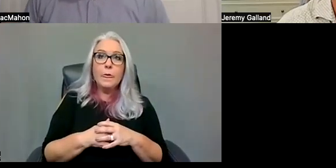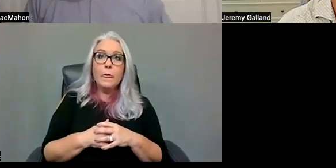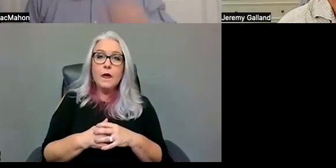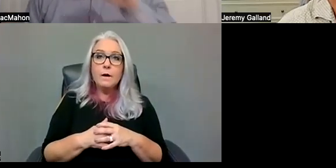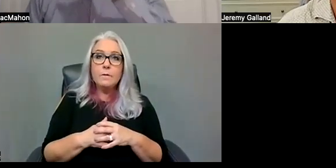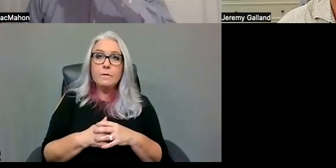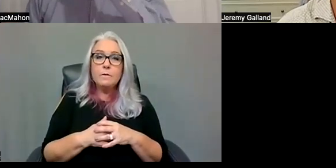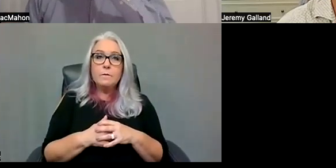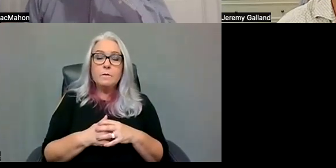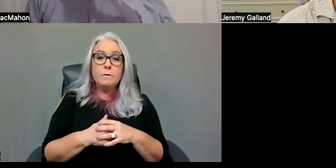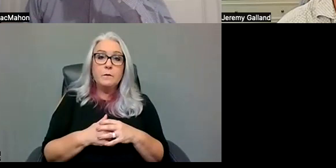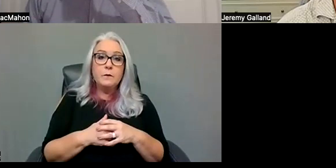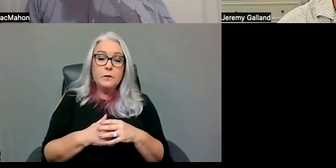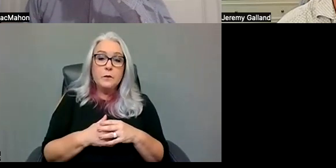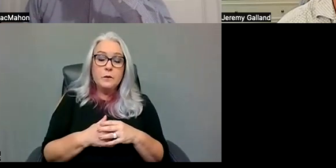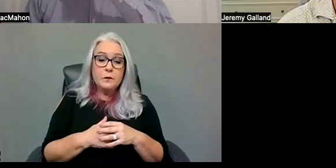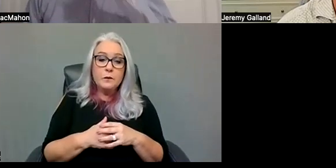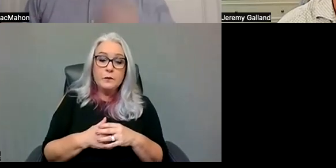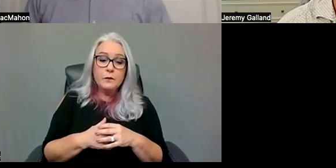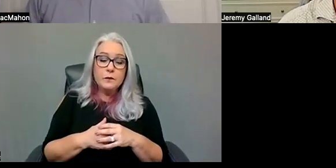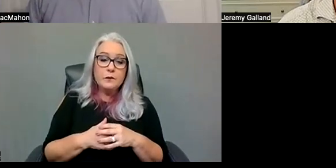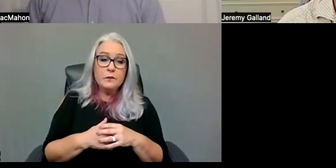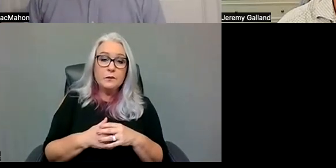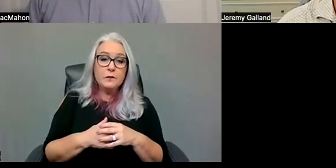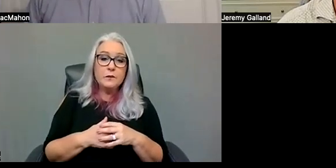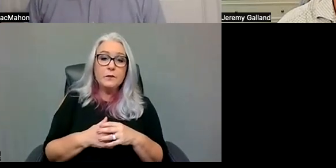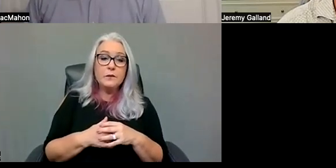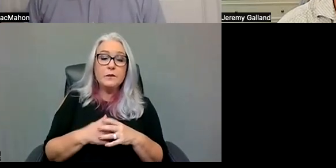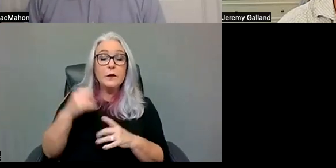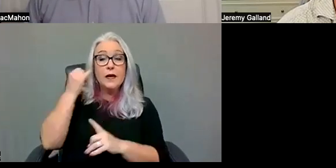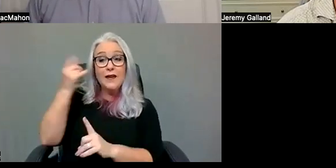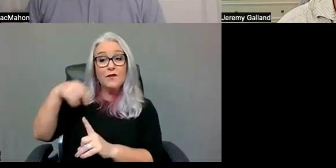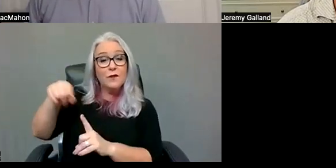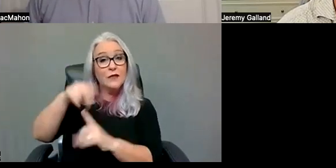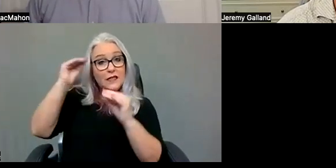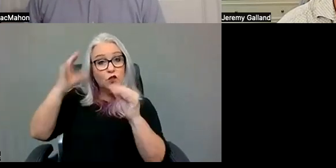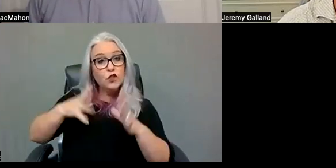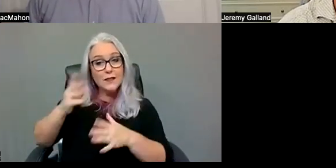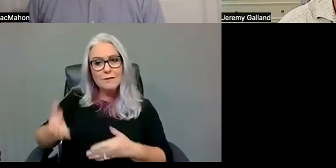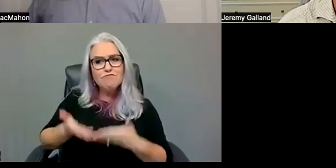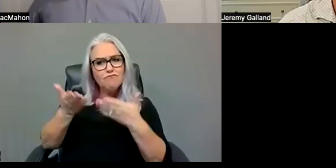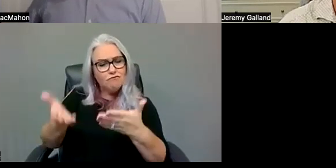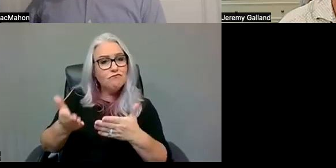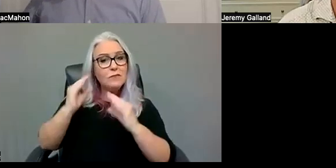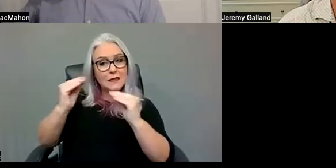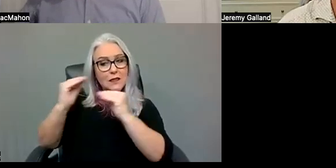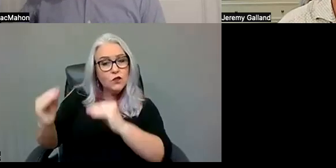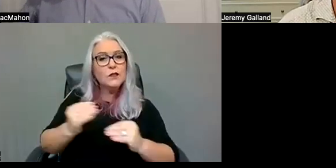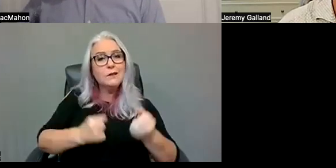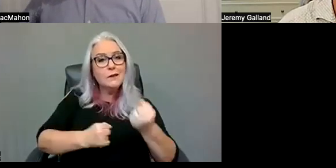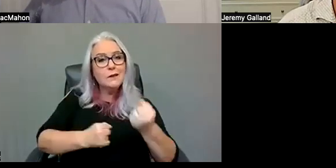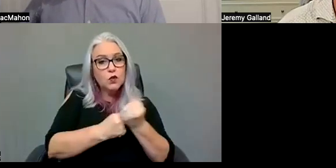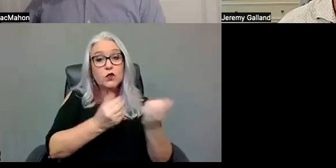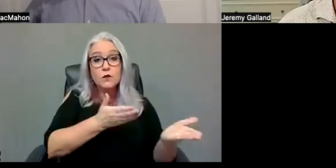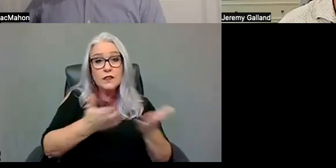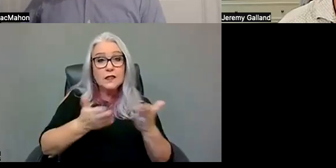delivering supportive services, it is benefiting the whole class. So if you find a way to